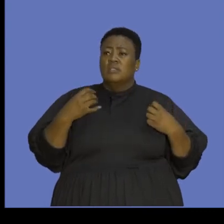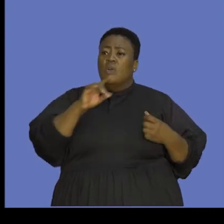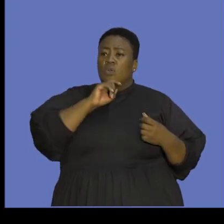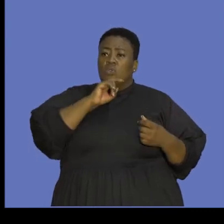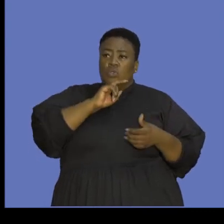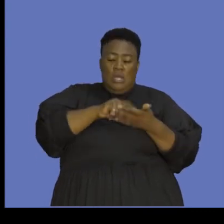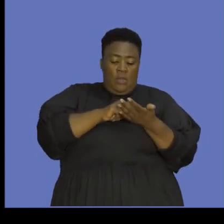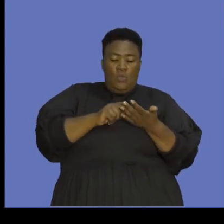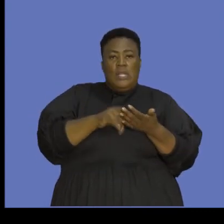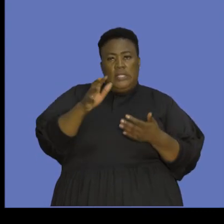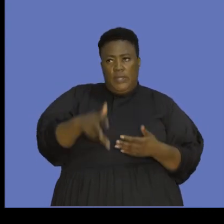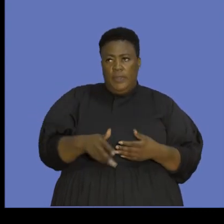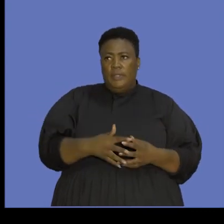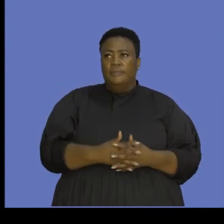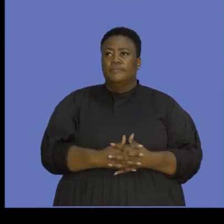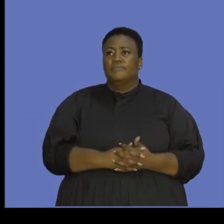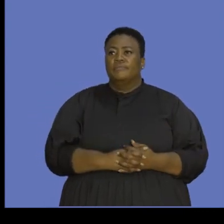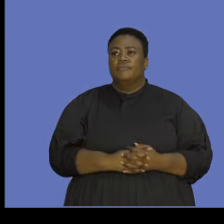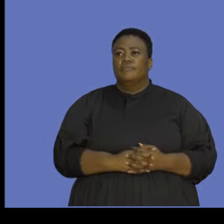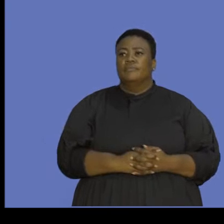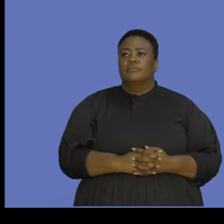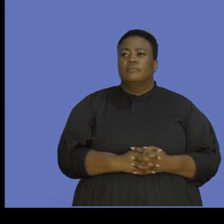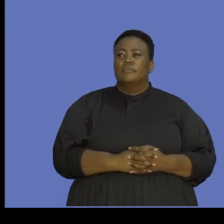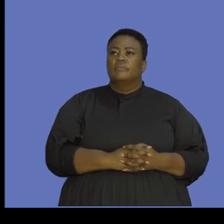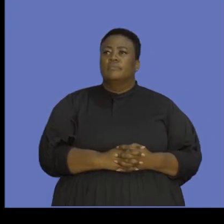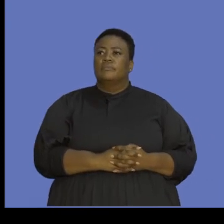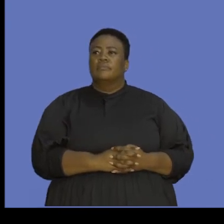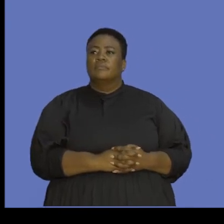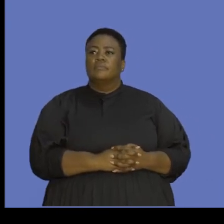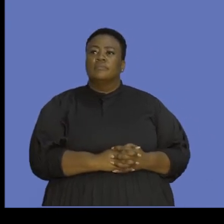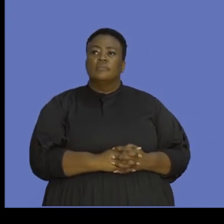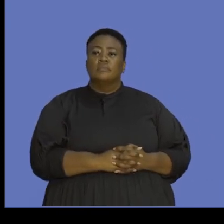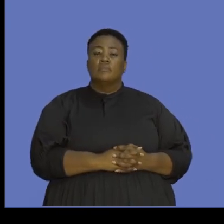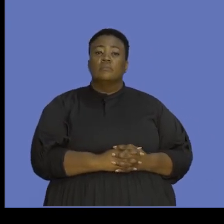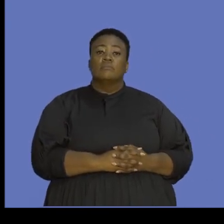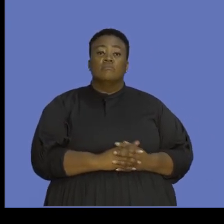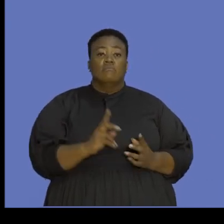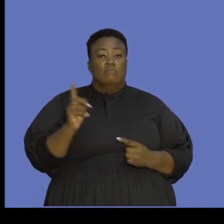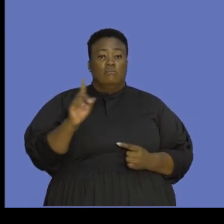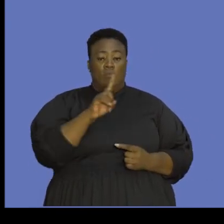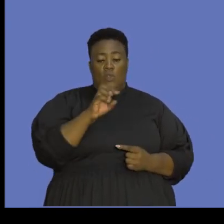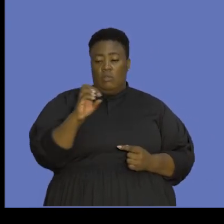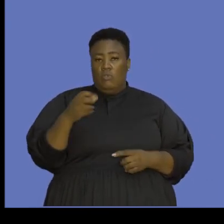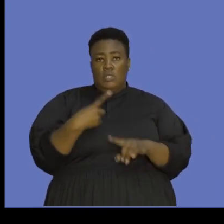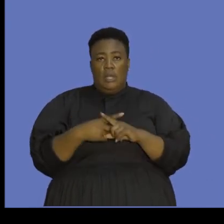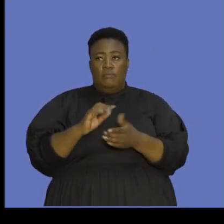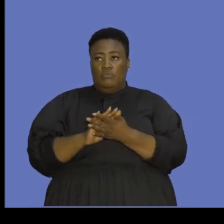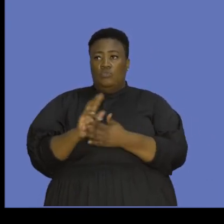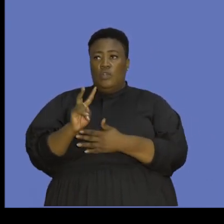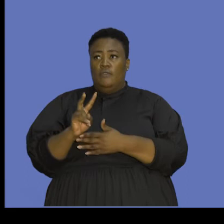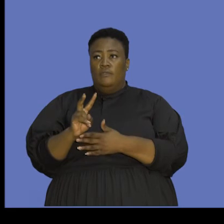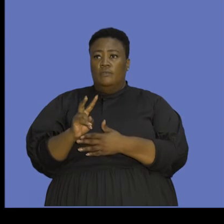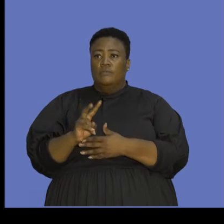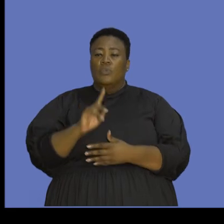be on the safe side. Okay? So we're going to go 100 times 12,